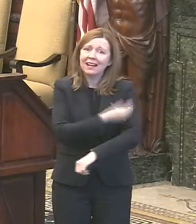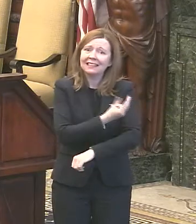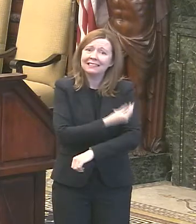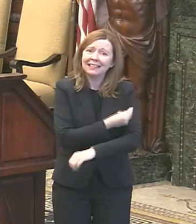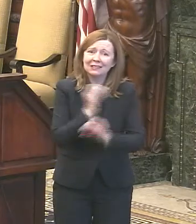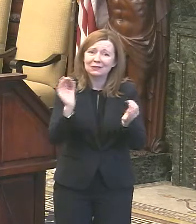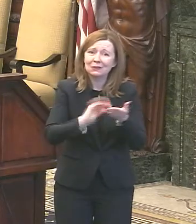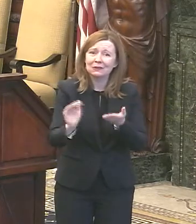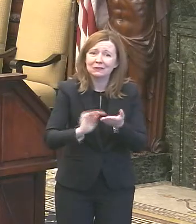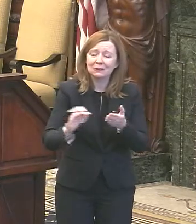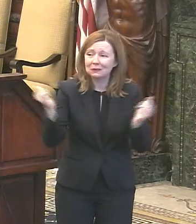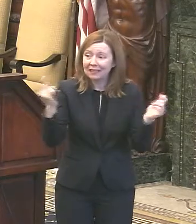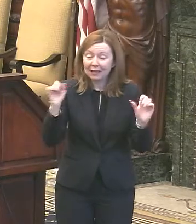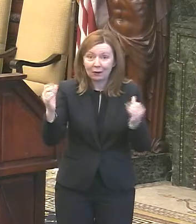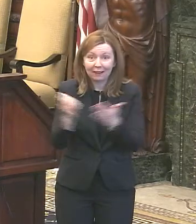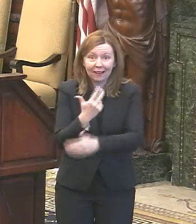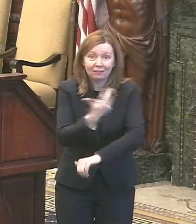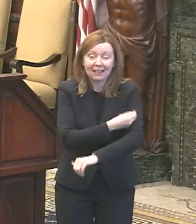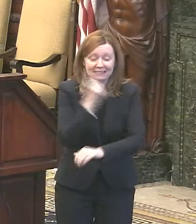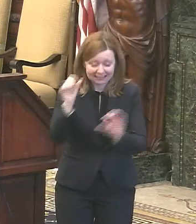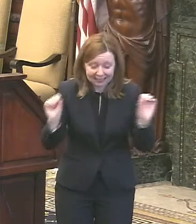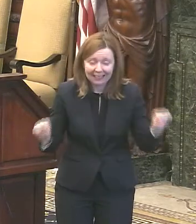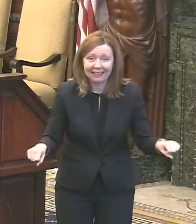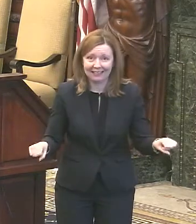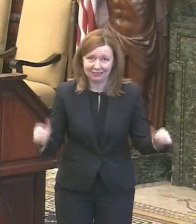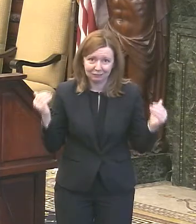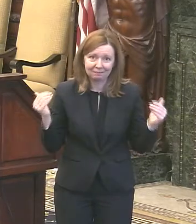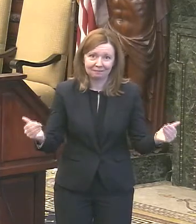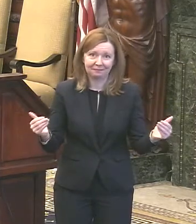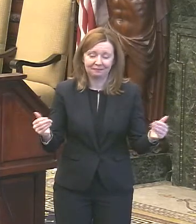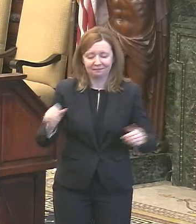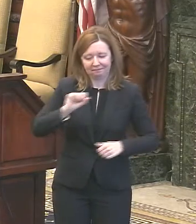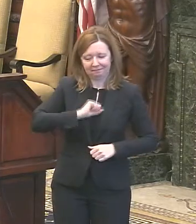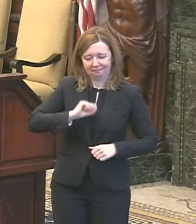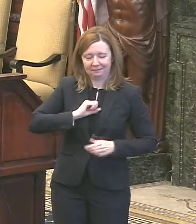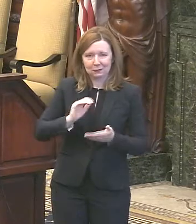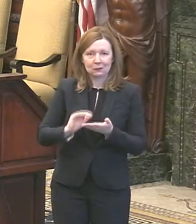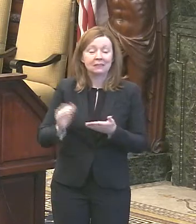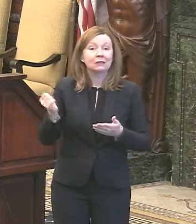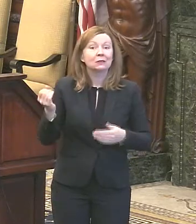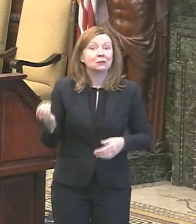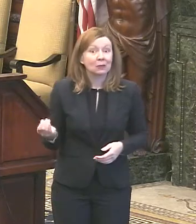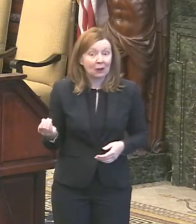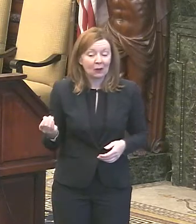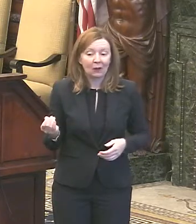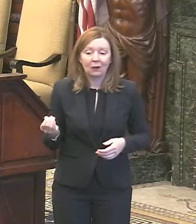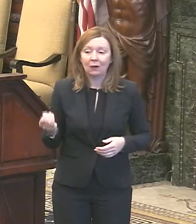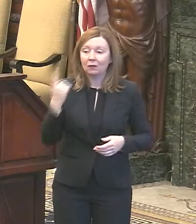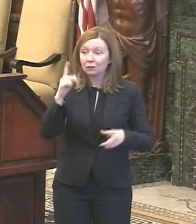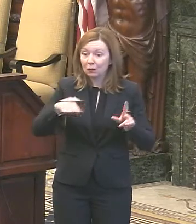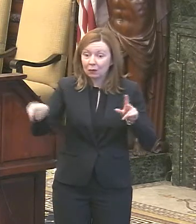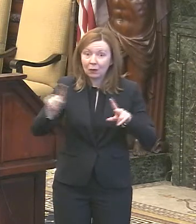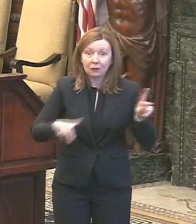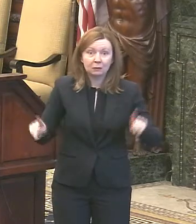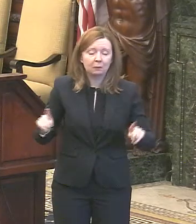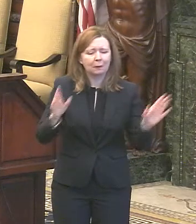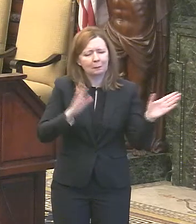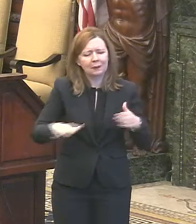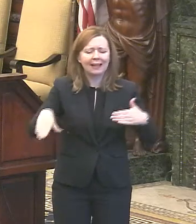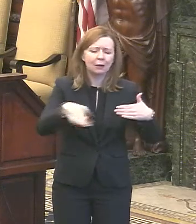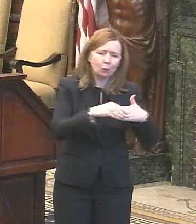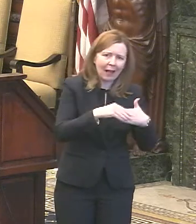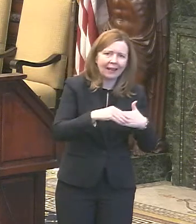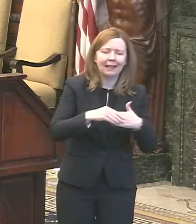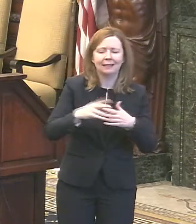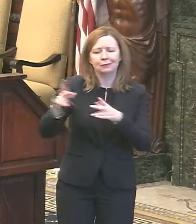excuses. Anyone can get vaccinated, many different opportunities. So For those people planning their weddings and social